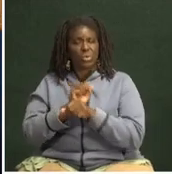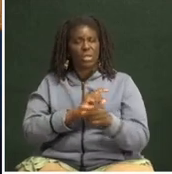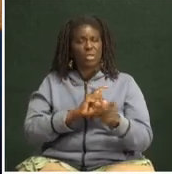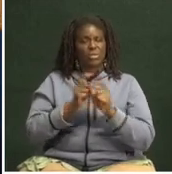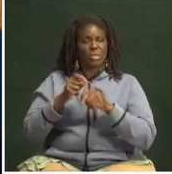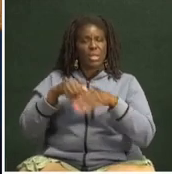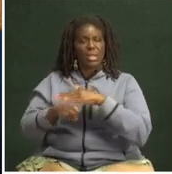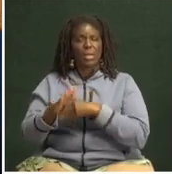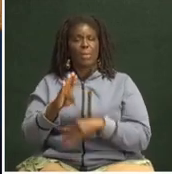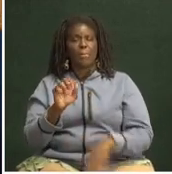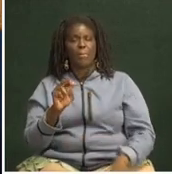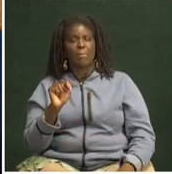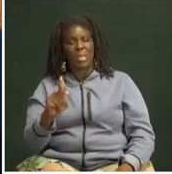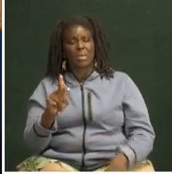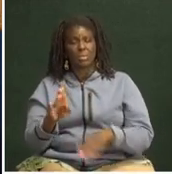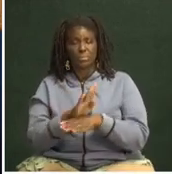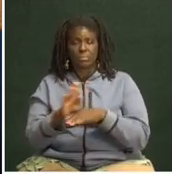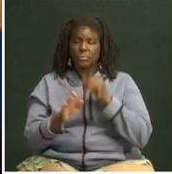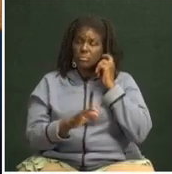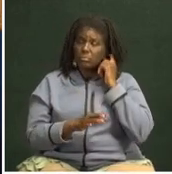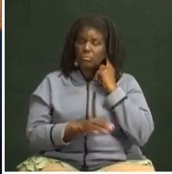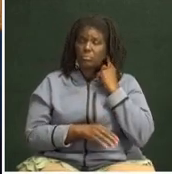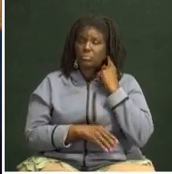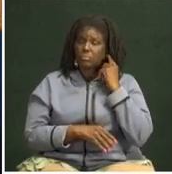entered the banking industry.